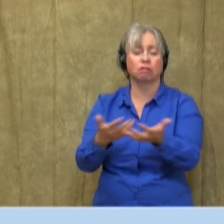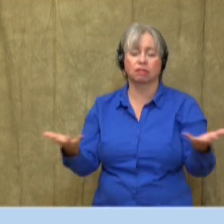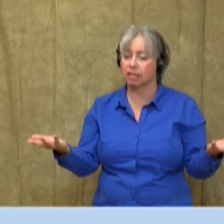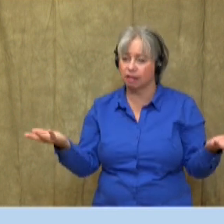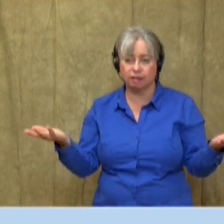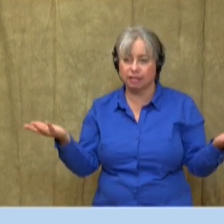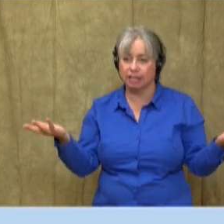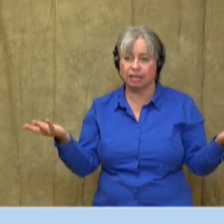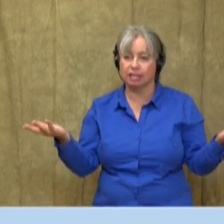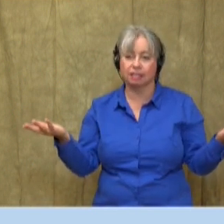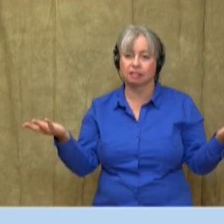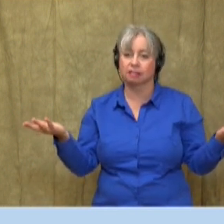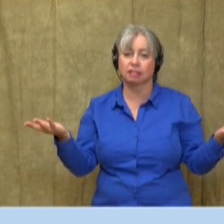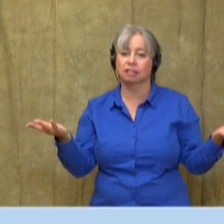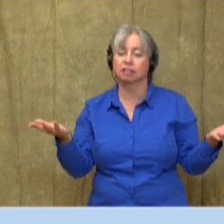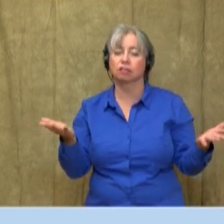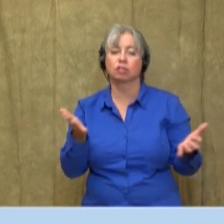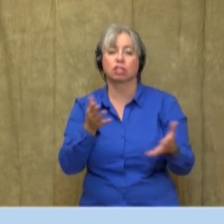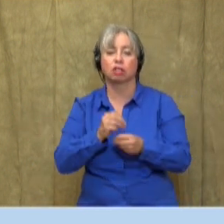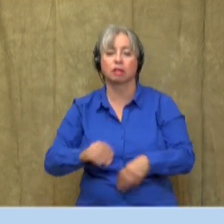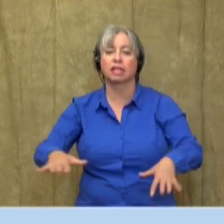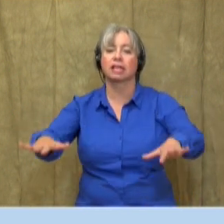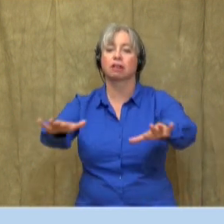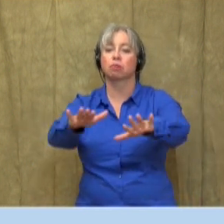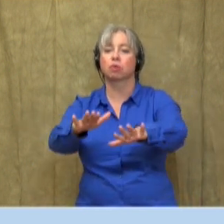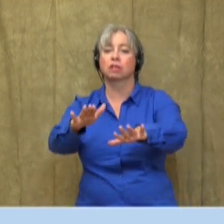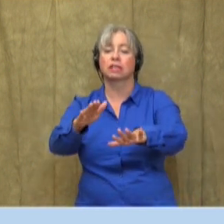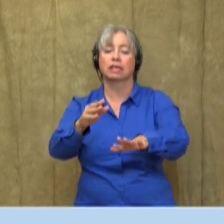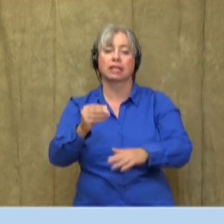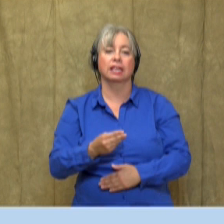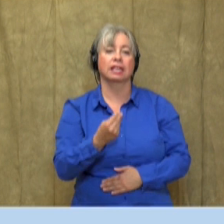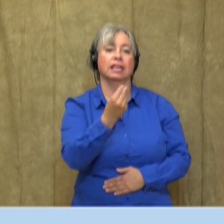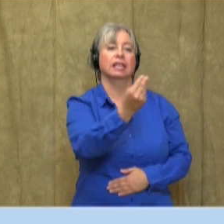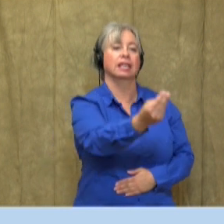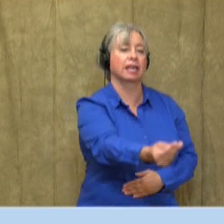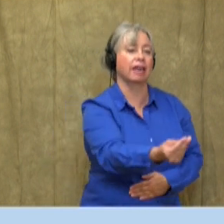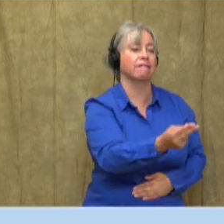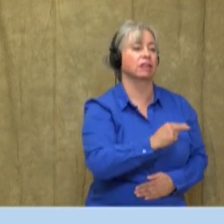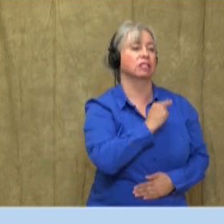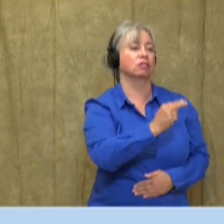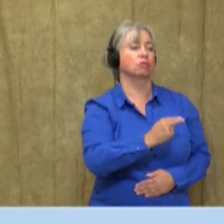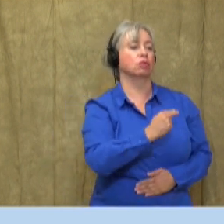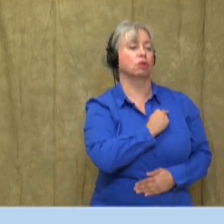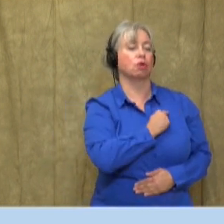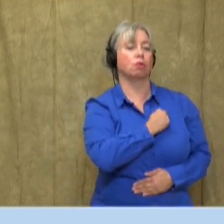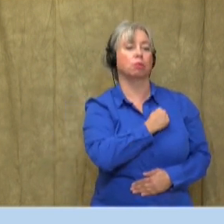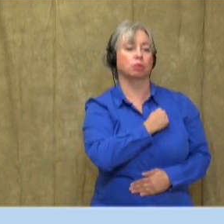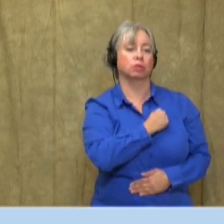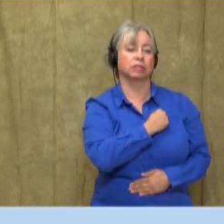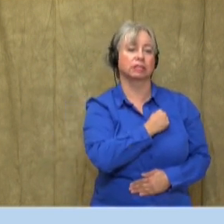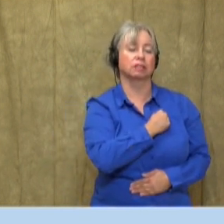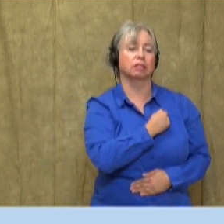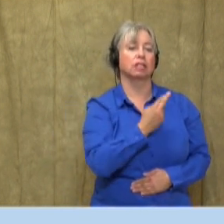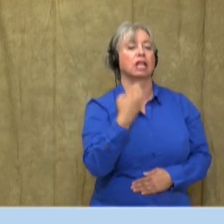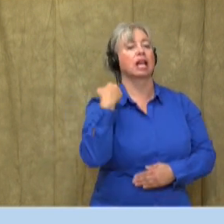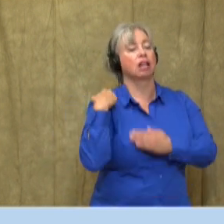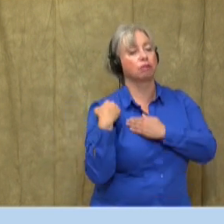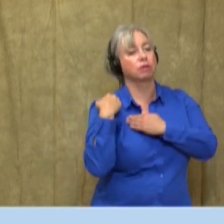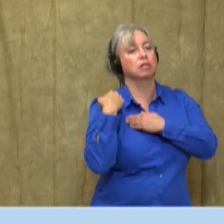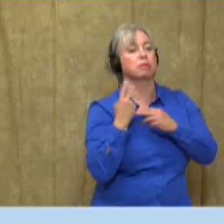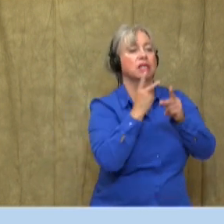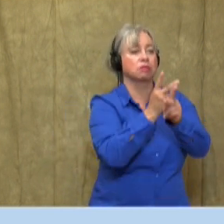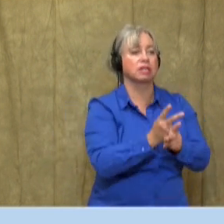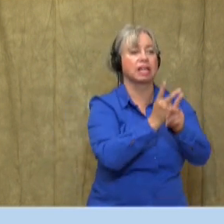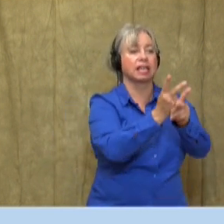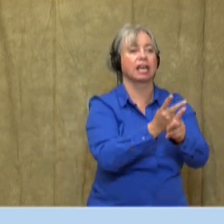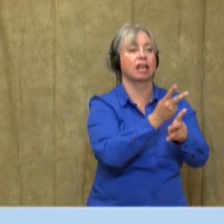did is he turned some of that land over to his nobles. And then the nobles had the responsibility to take care of that